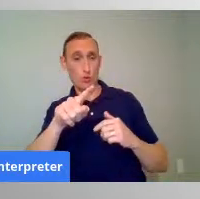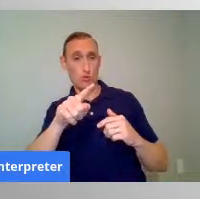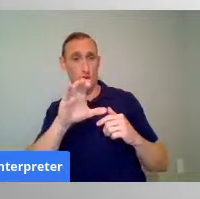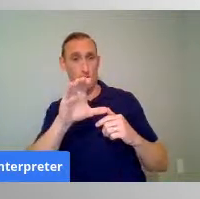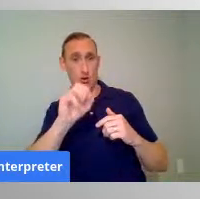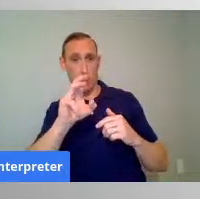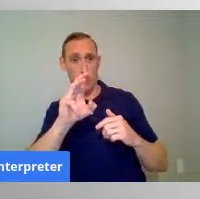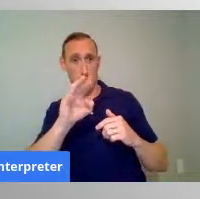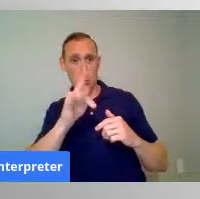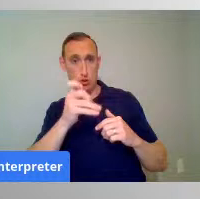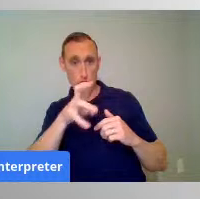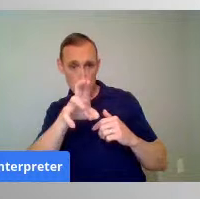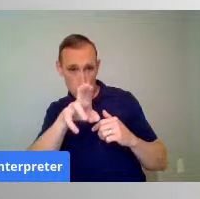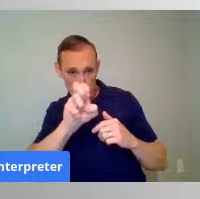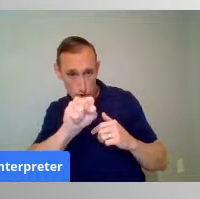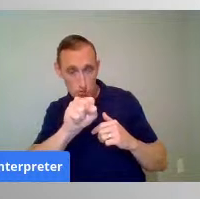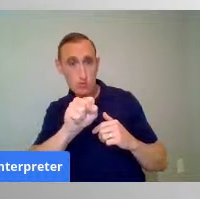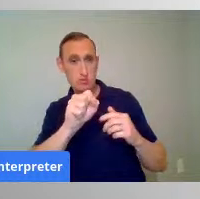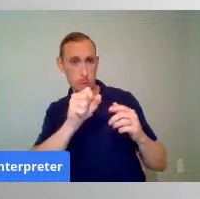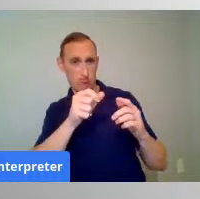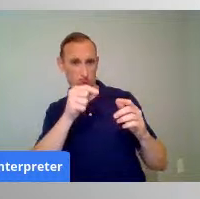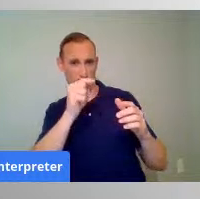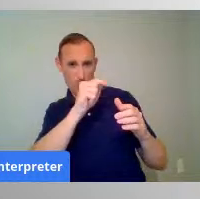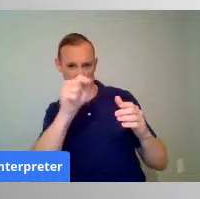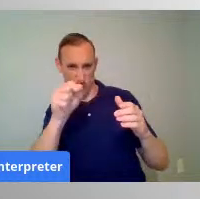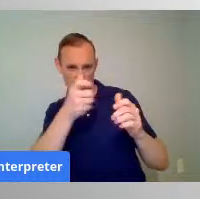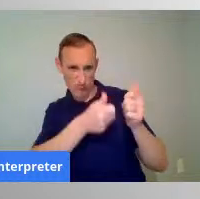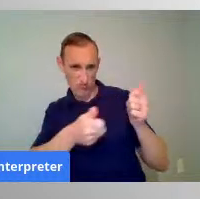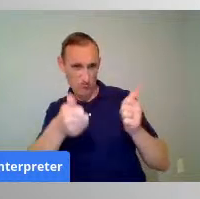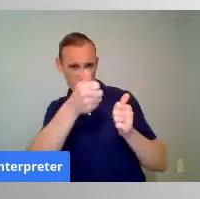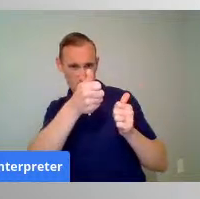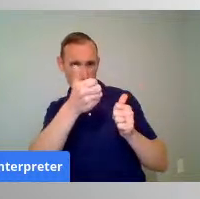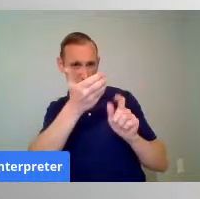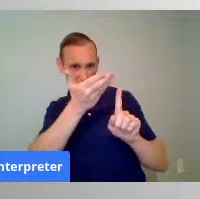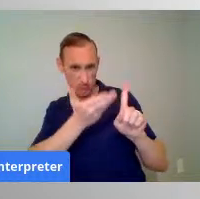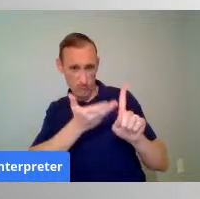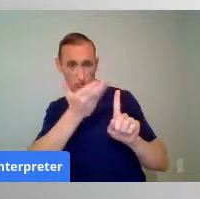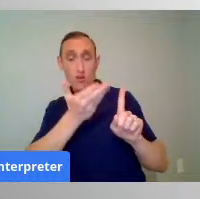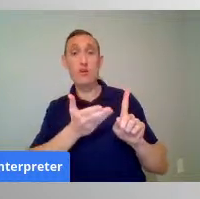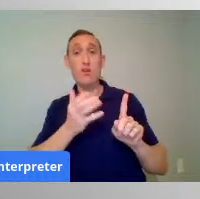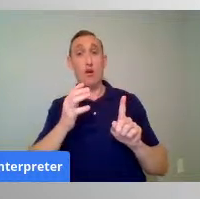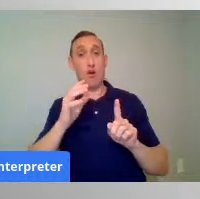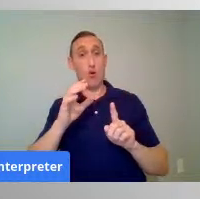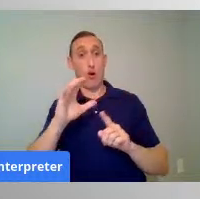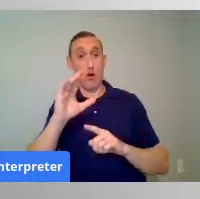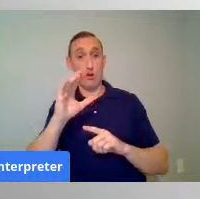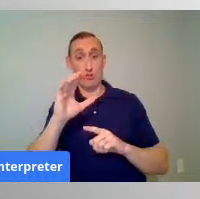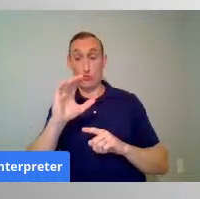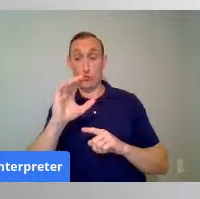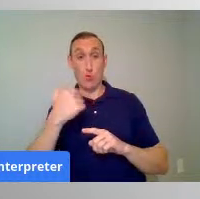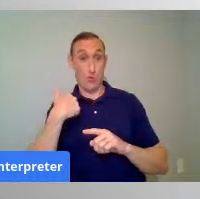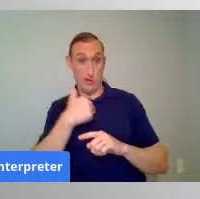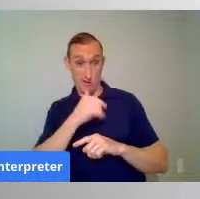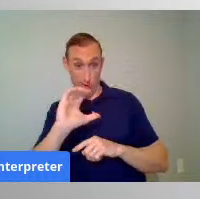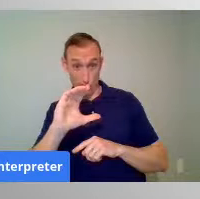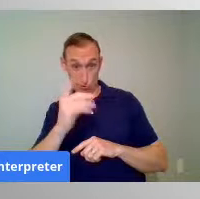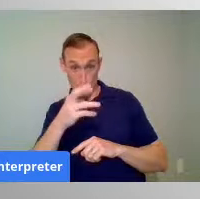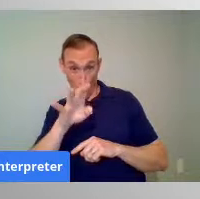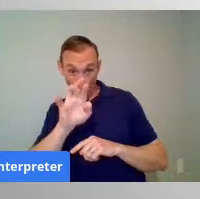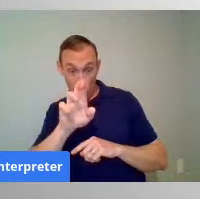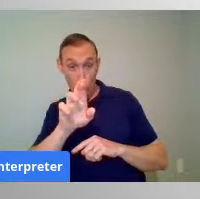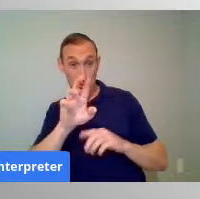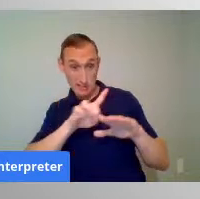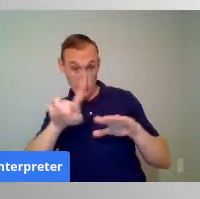tonight as the jump off start for us. And then the great thing is being a charter district and then also having these consolidation of funds that schools